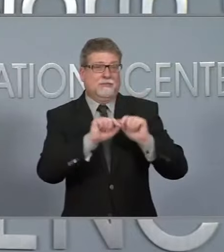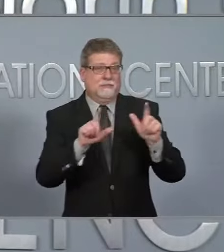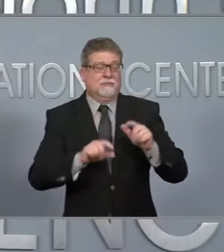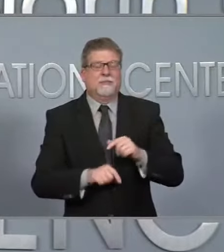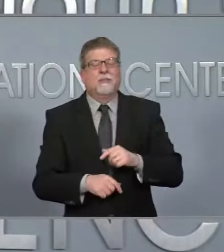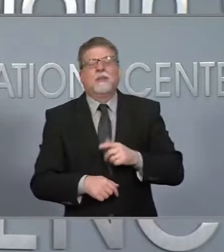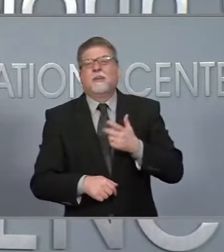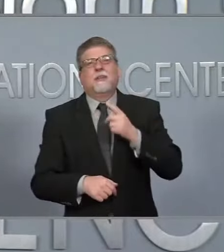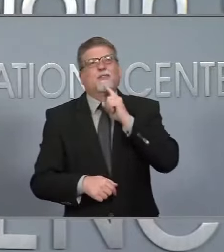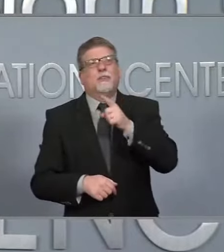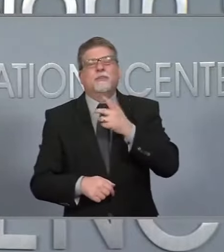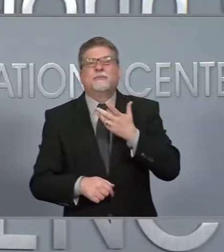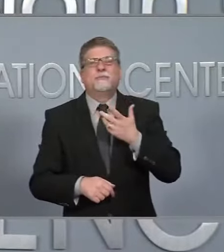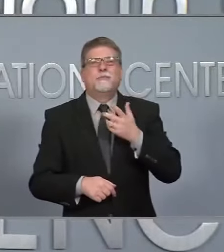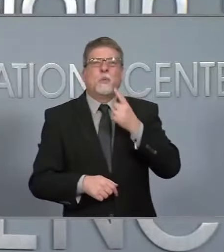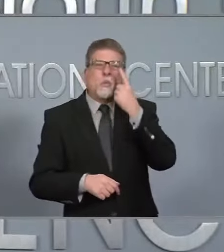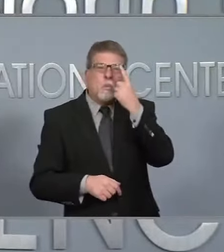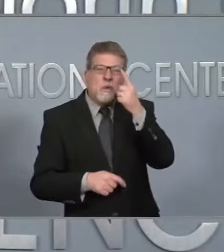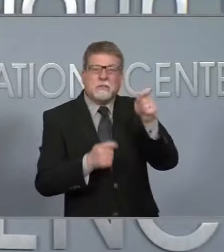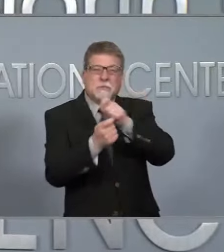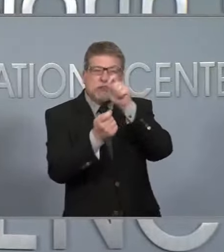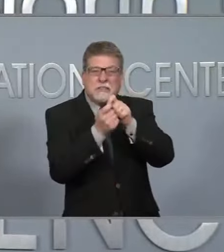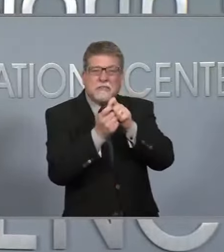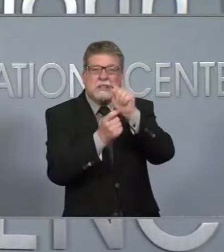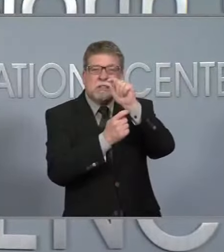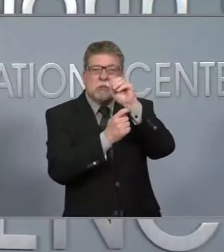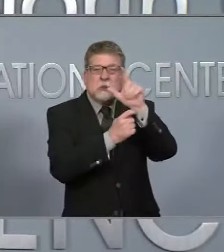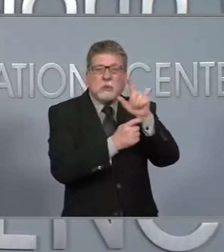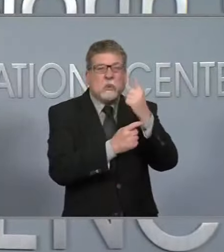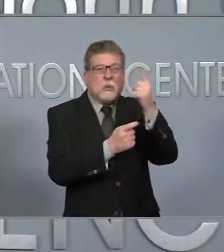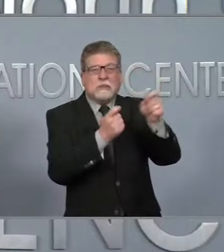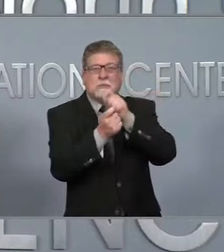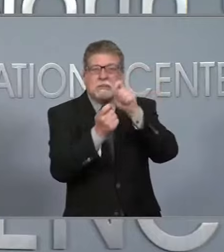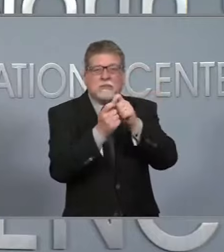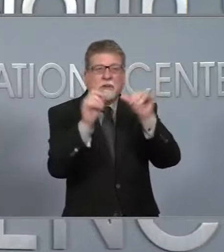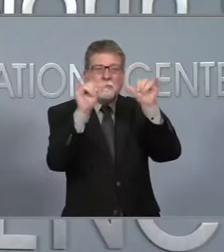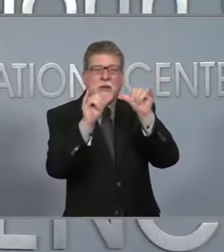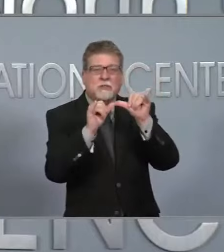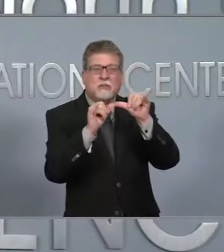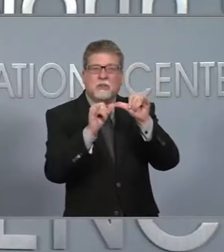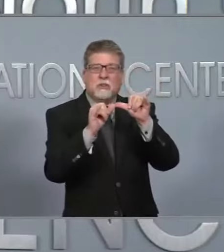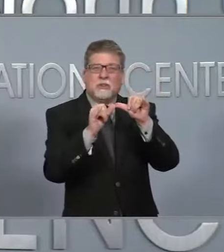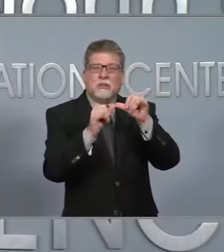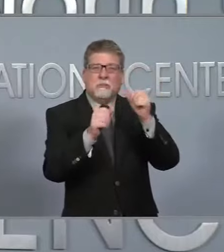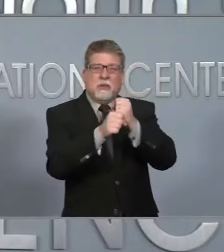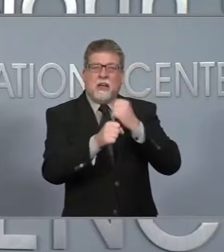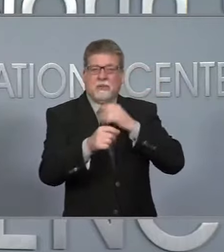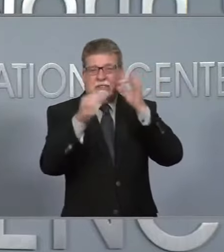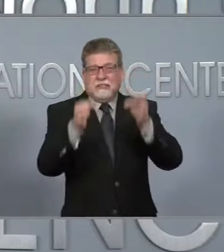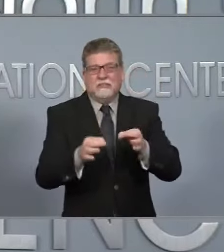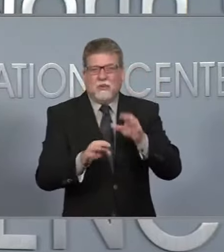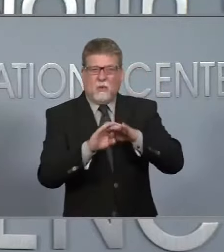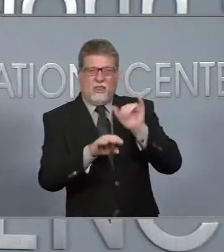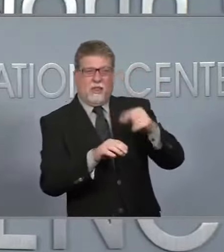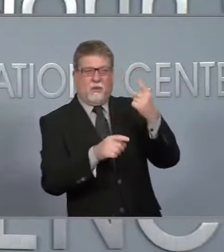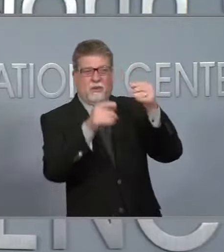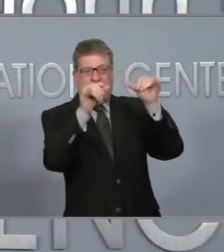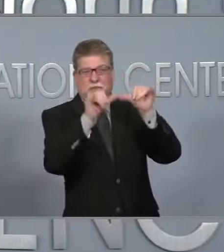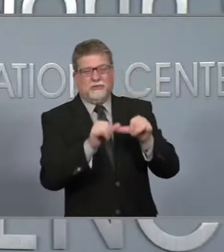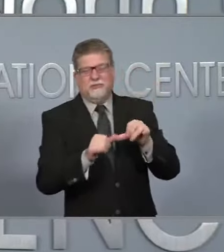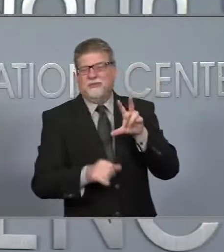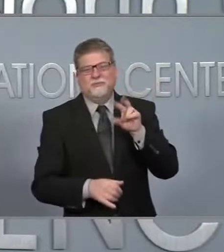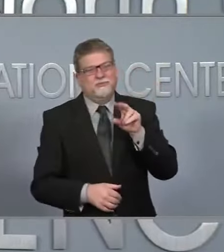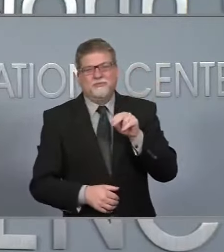any one that is particularly more valuable than another, but looking at across all of them in concert. And at the same time, looking at our supply